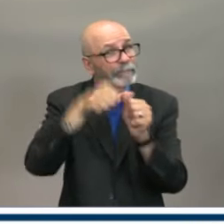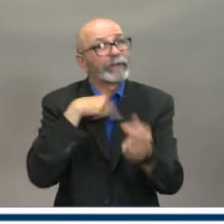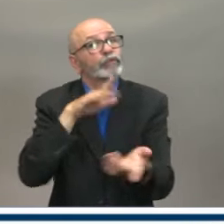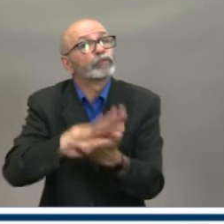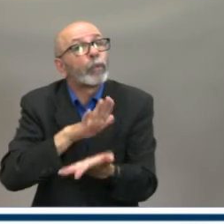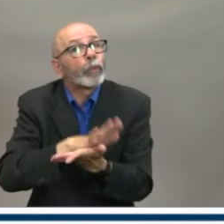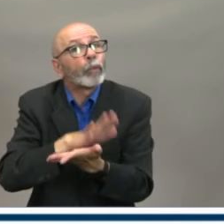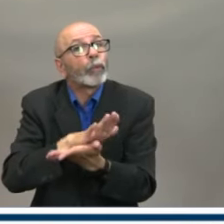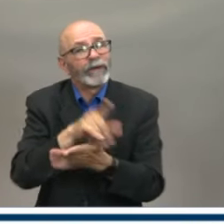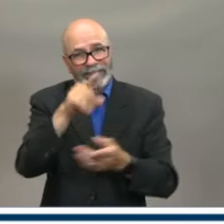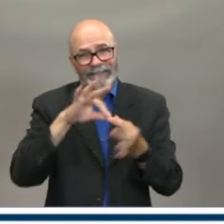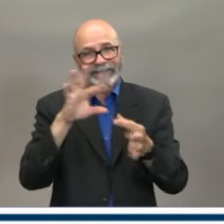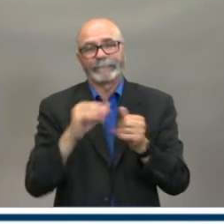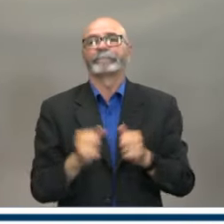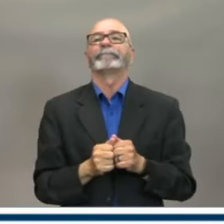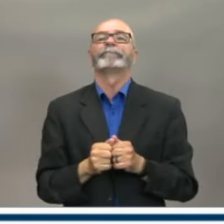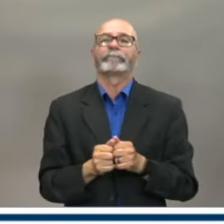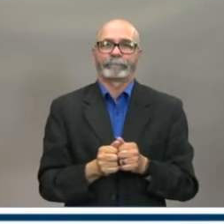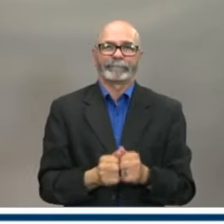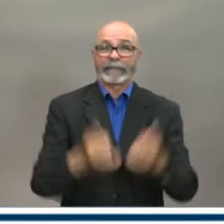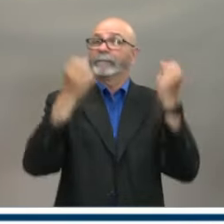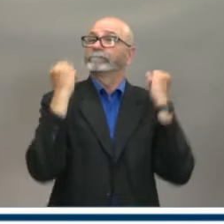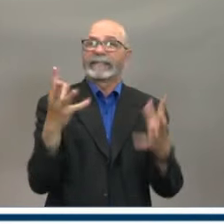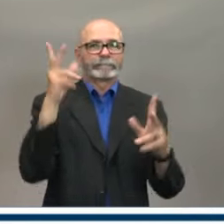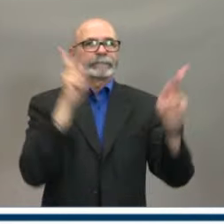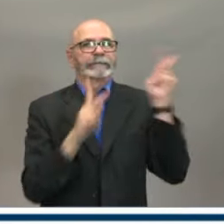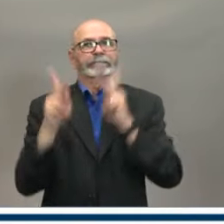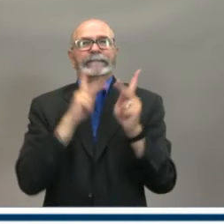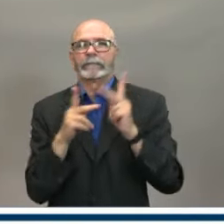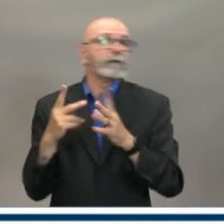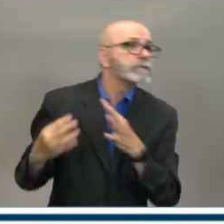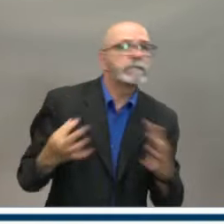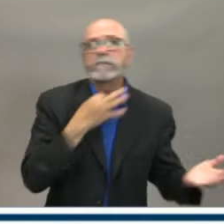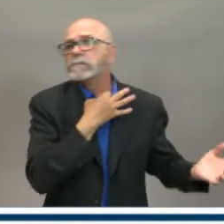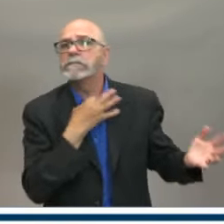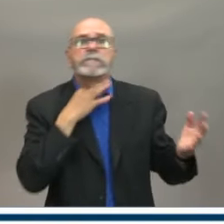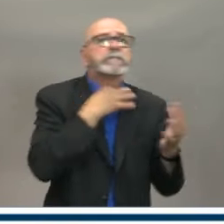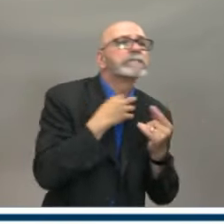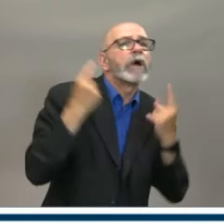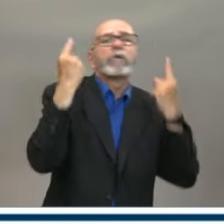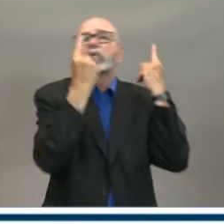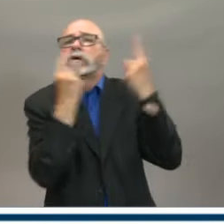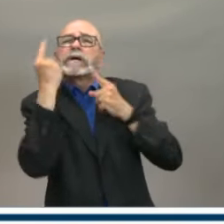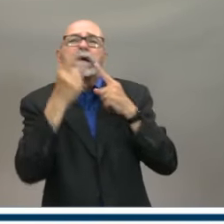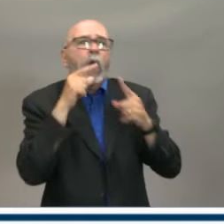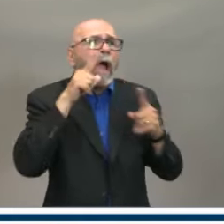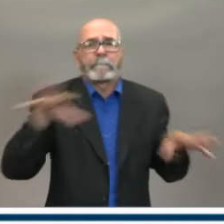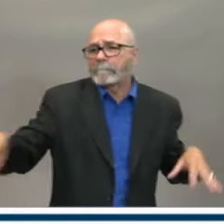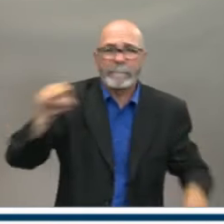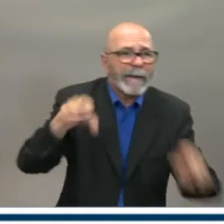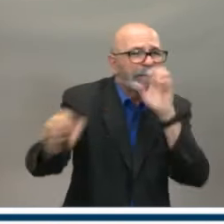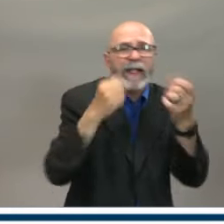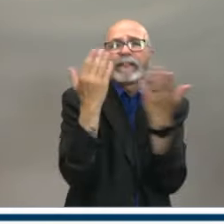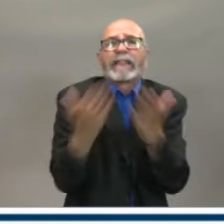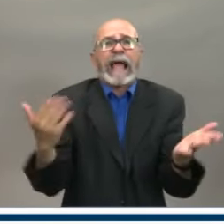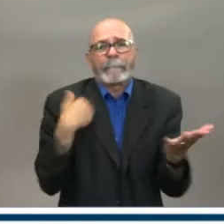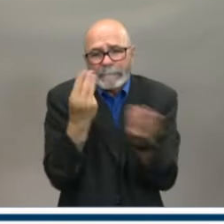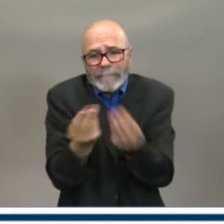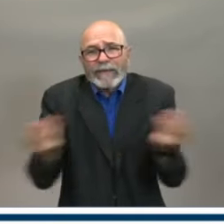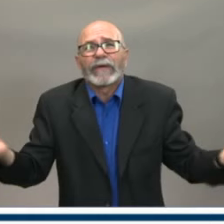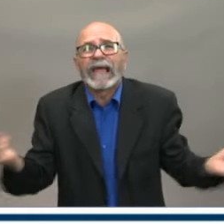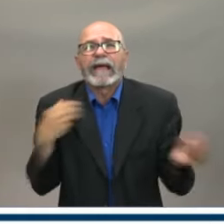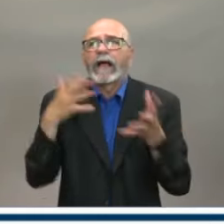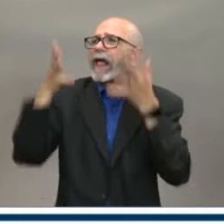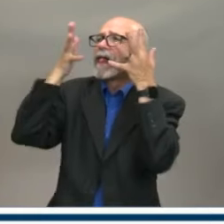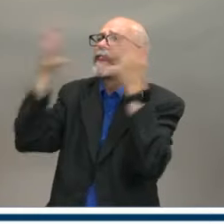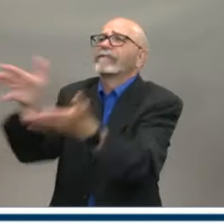questions about accessing their belongings that were left behind when schools were closed. And then now that we've announced